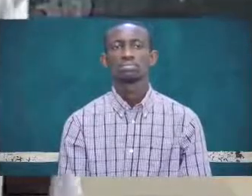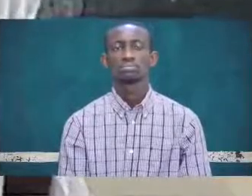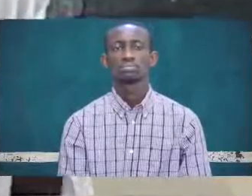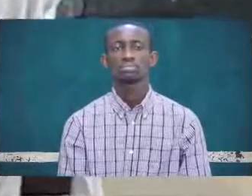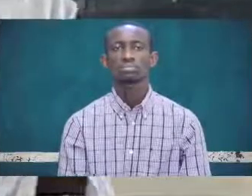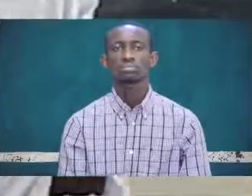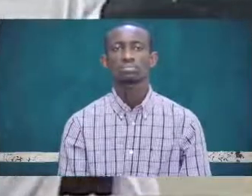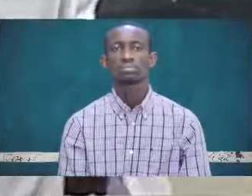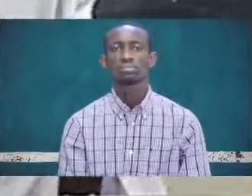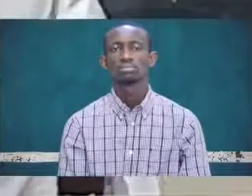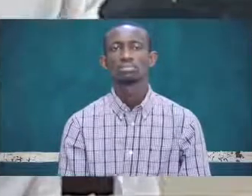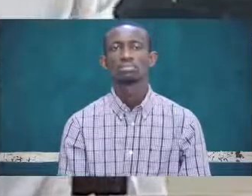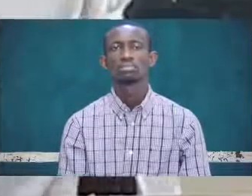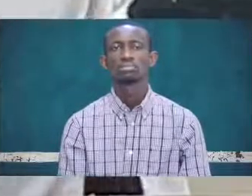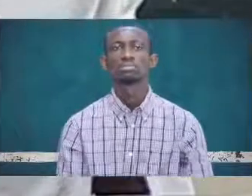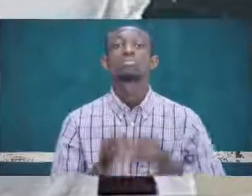has to be